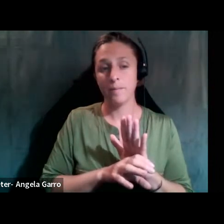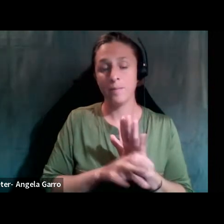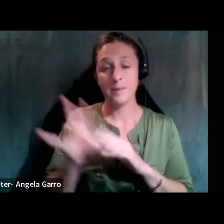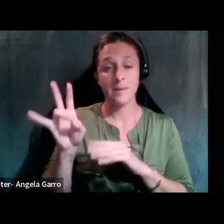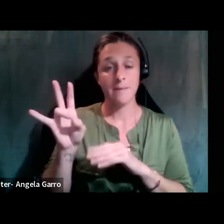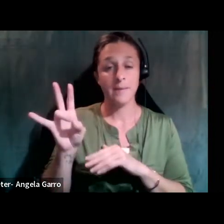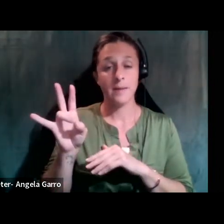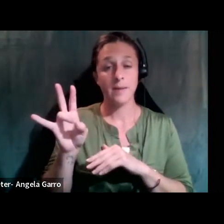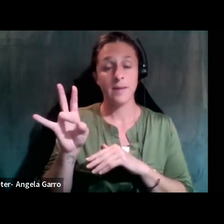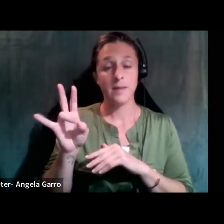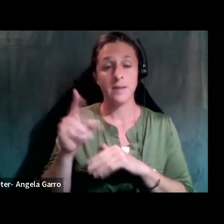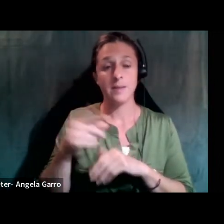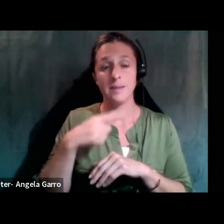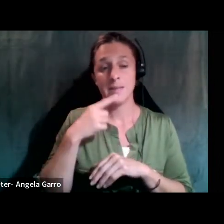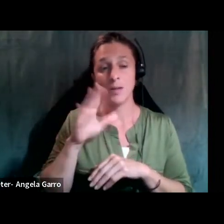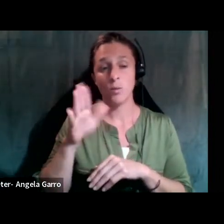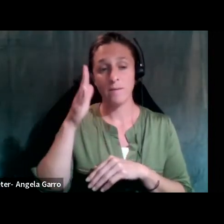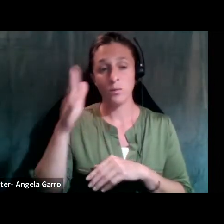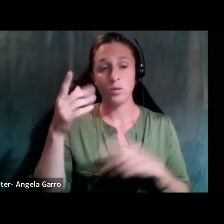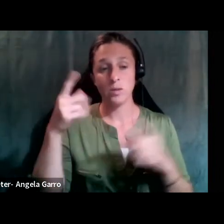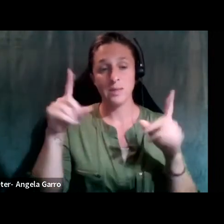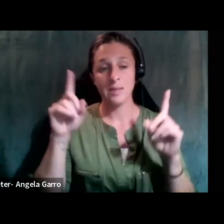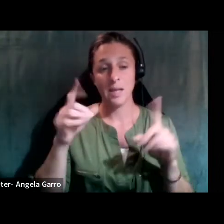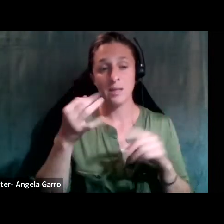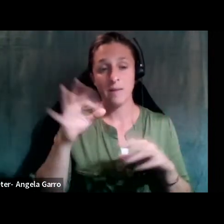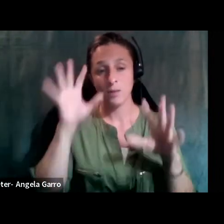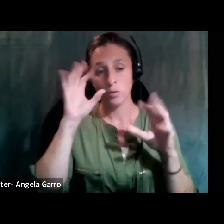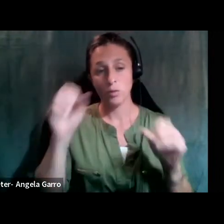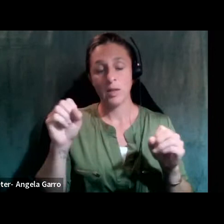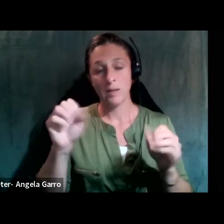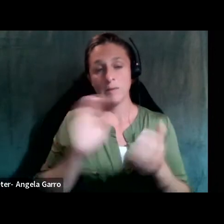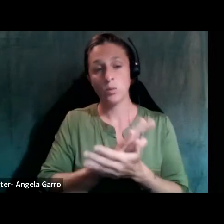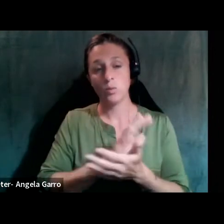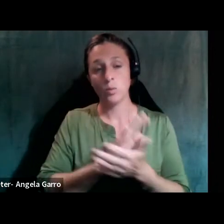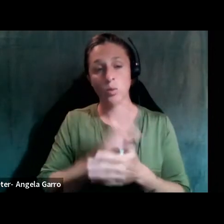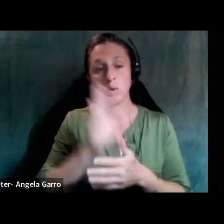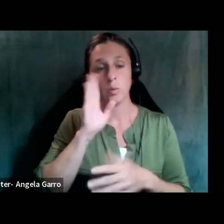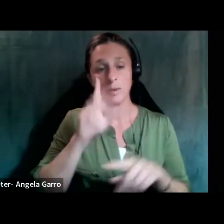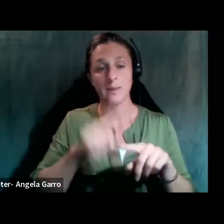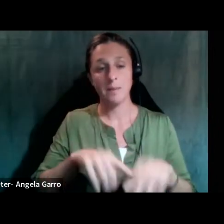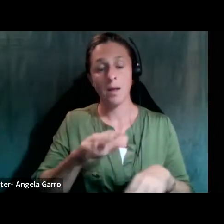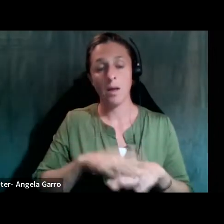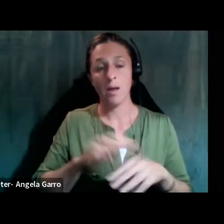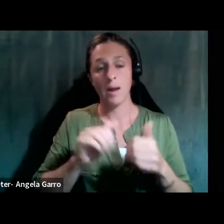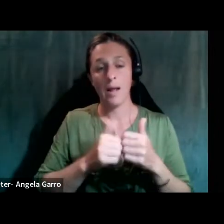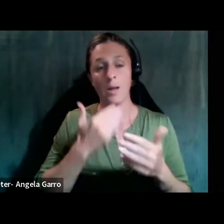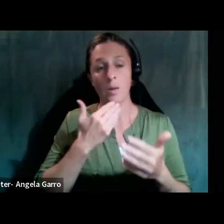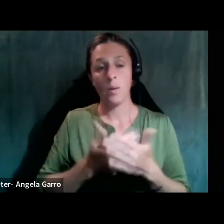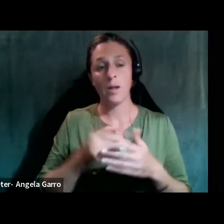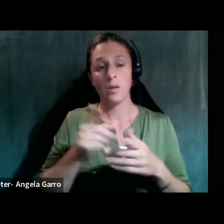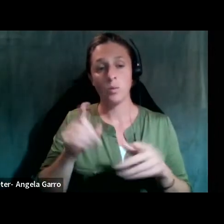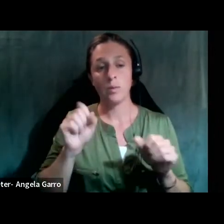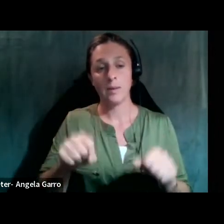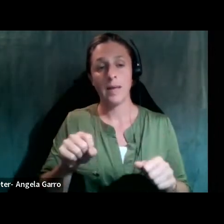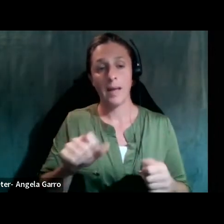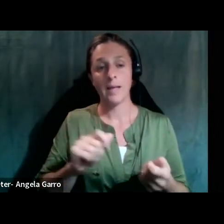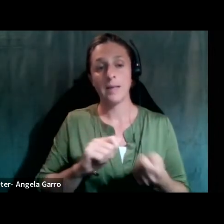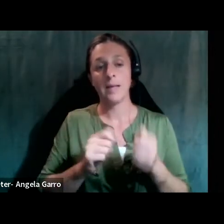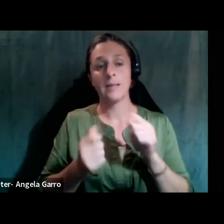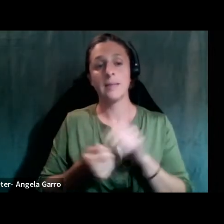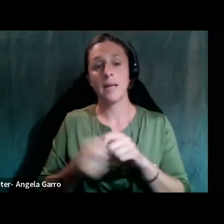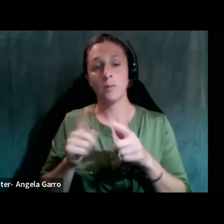7. It said, "Your future success of the superintendent of schools will depend on how well you can adapt to social